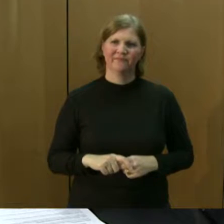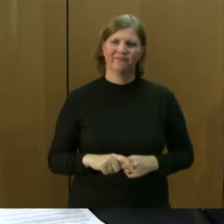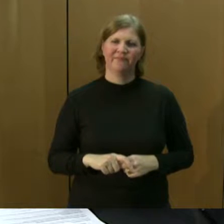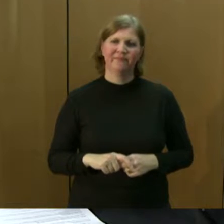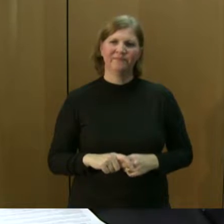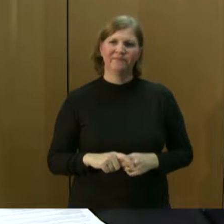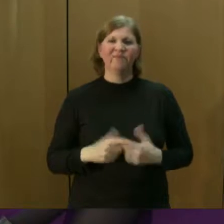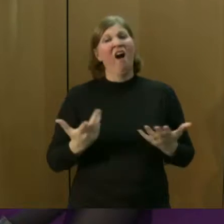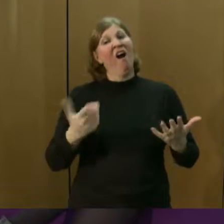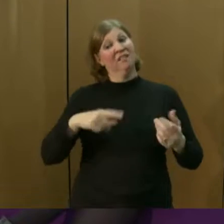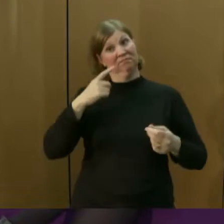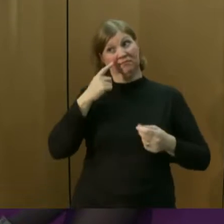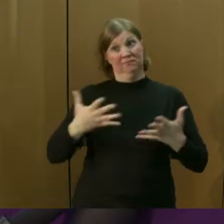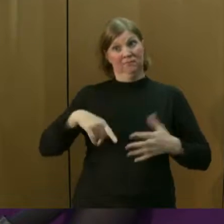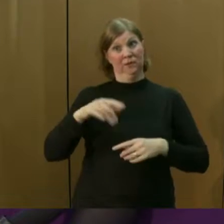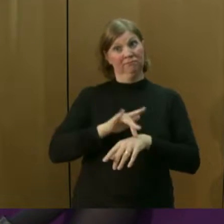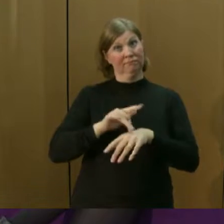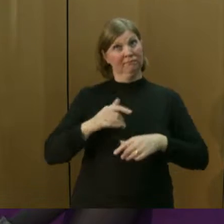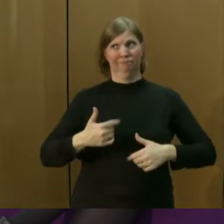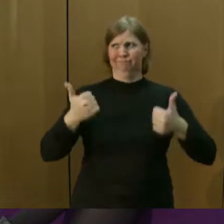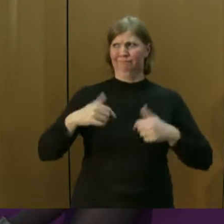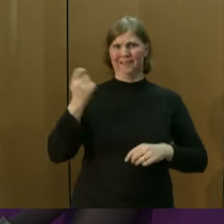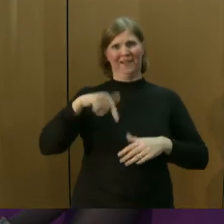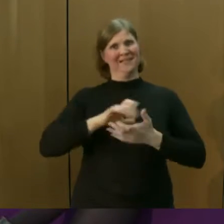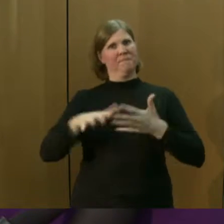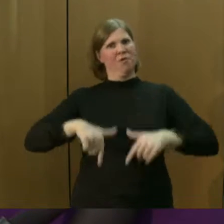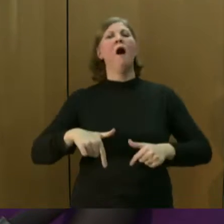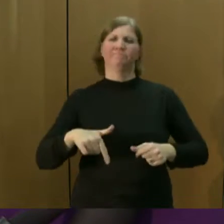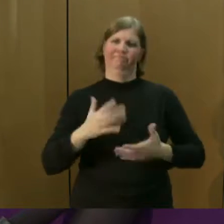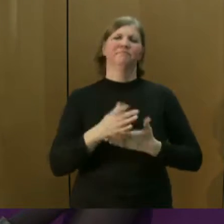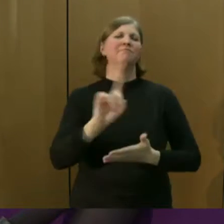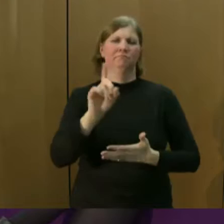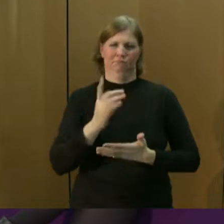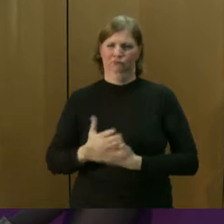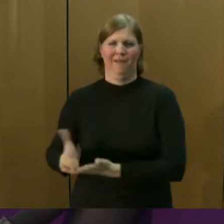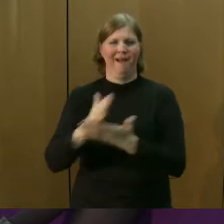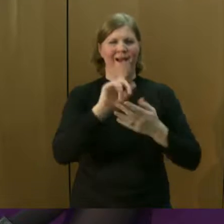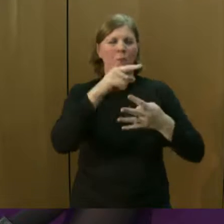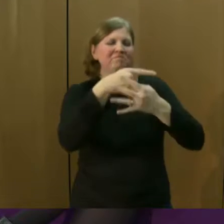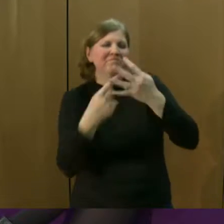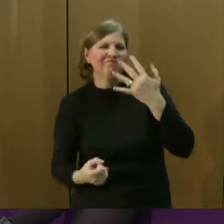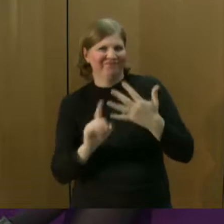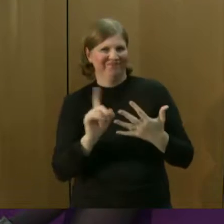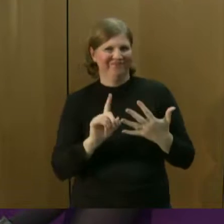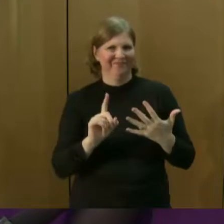all share? Yes. Obviously, I don't know what the perfect show to bring is. Nobody knows what